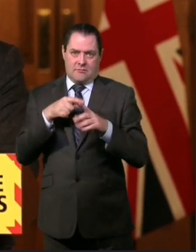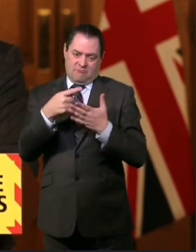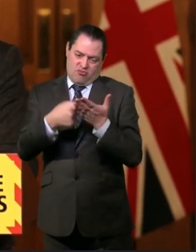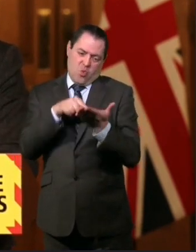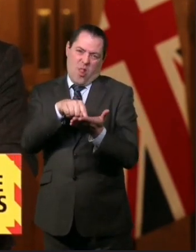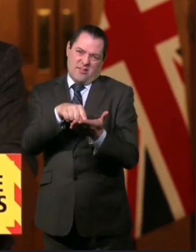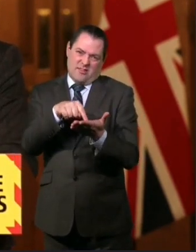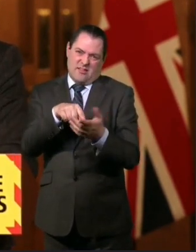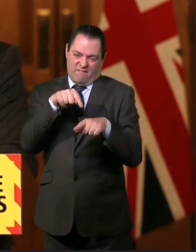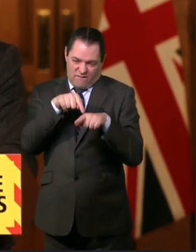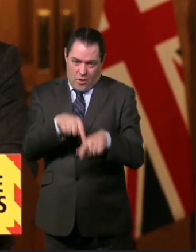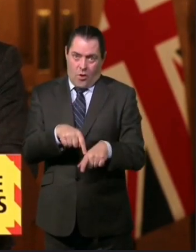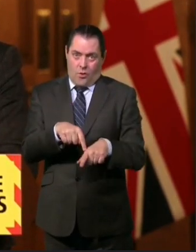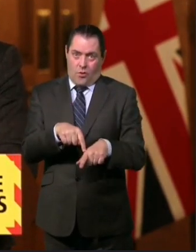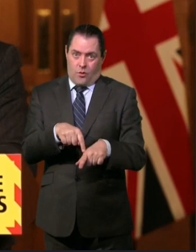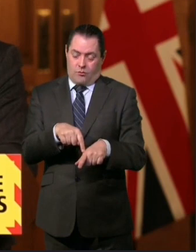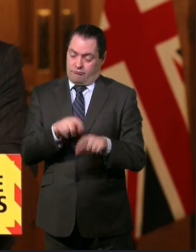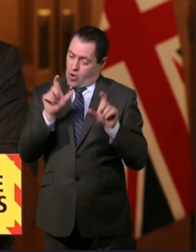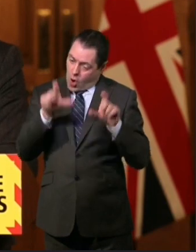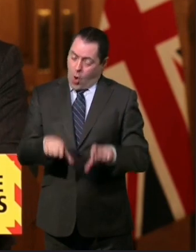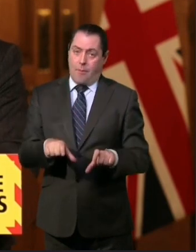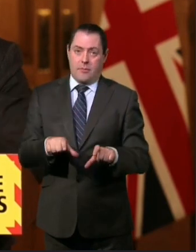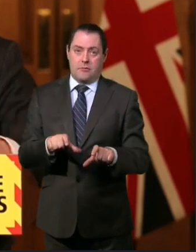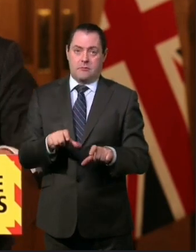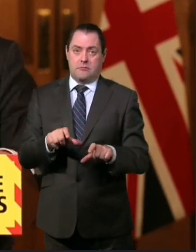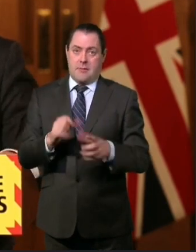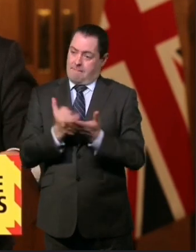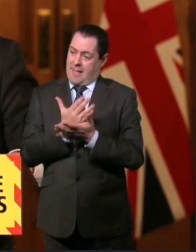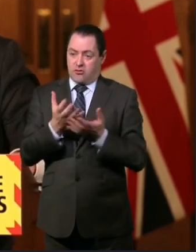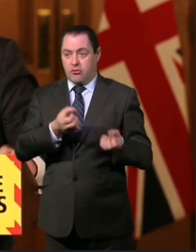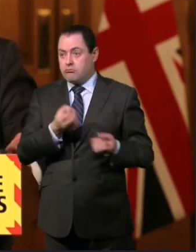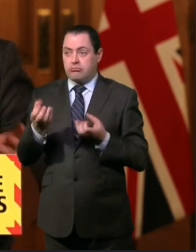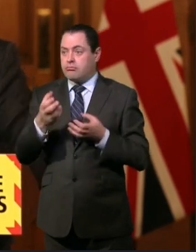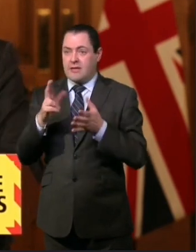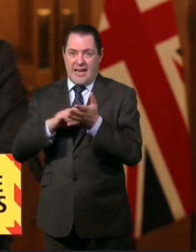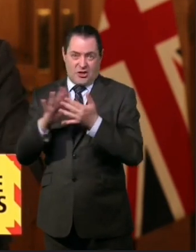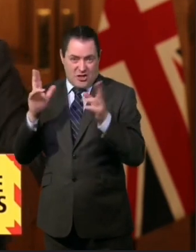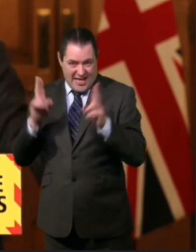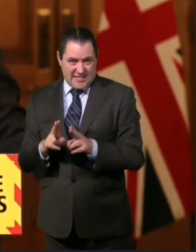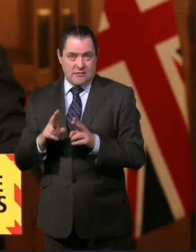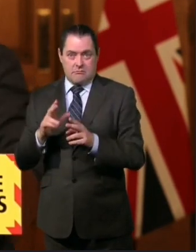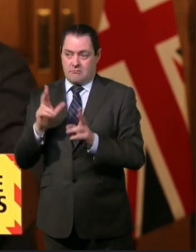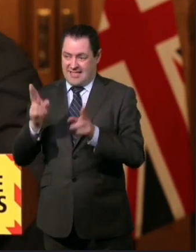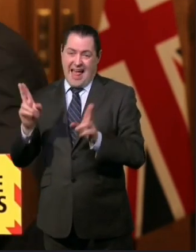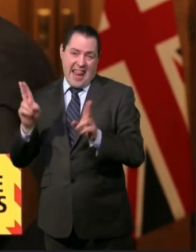staying at home, protecting the NHS, saving lives. Thank you all very much. Thank you.